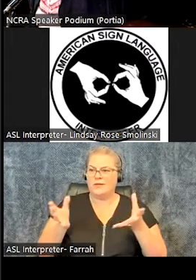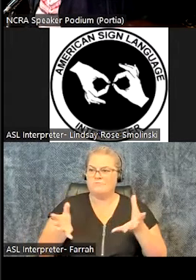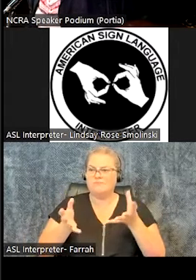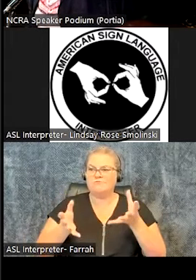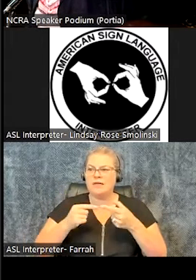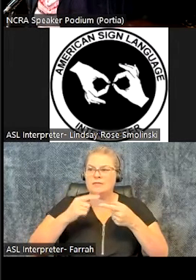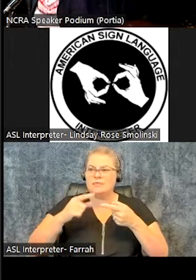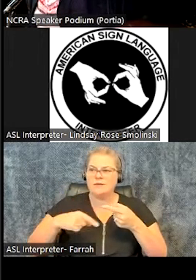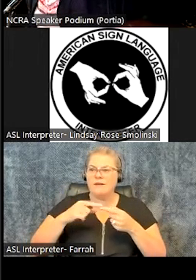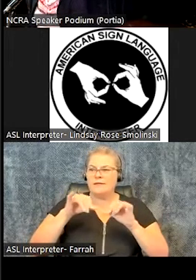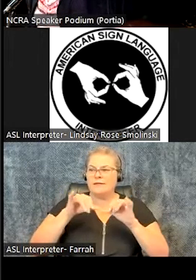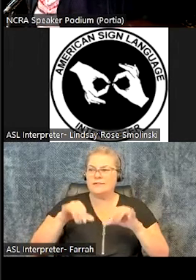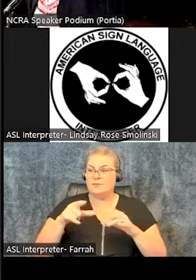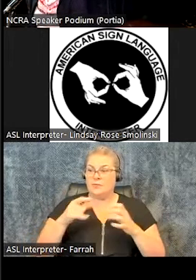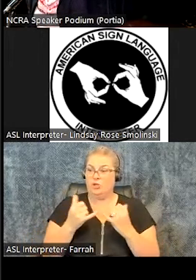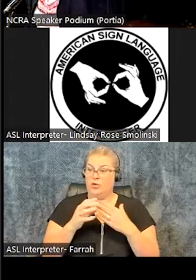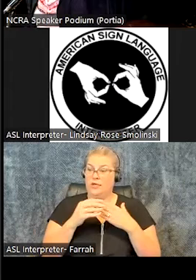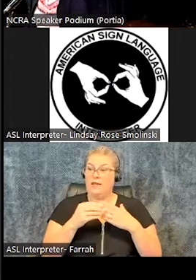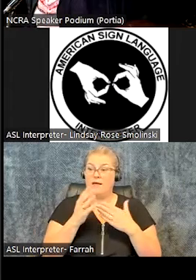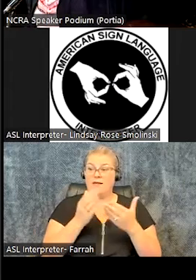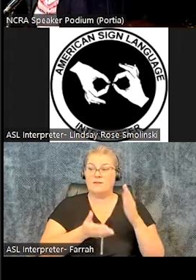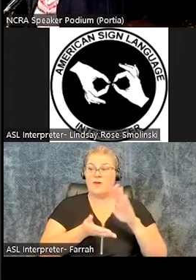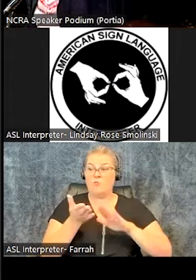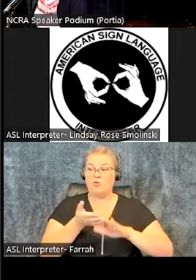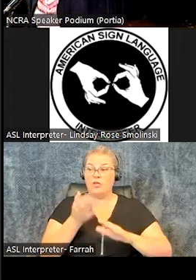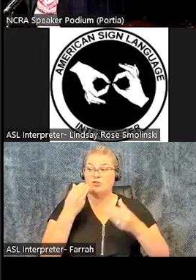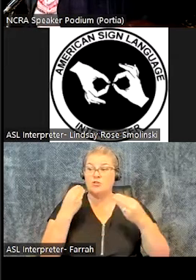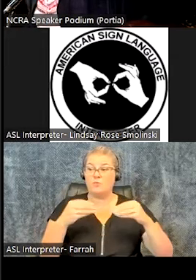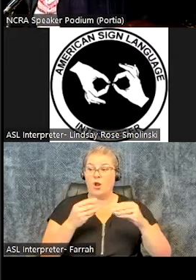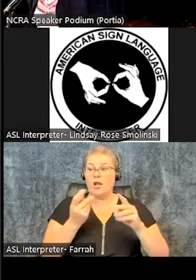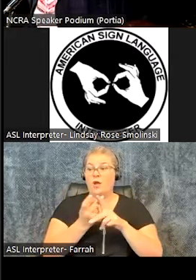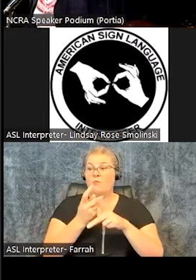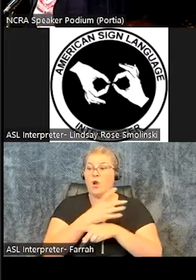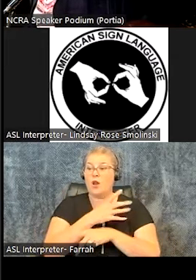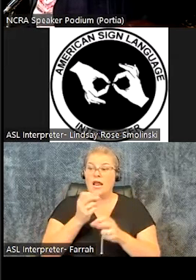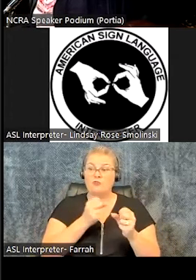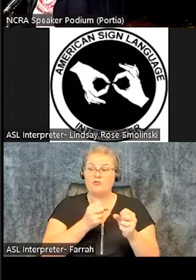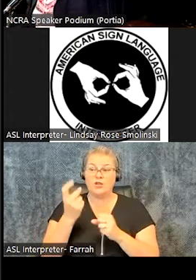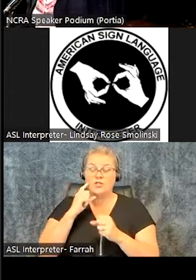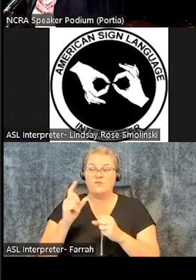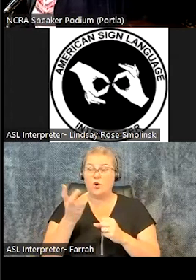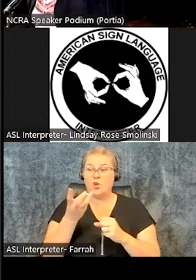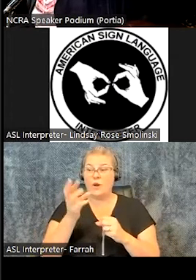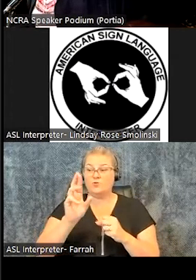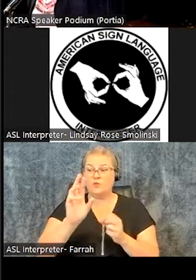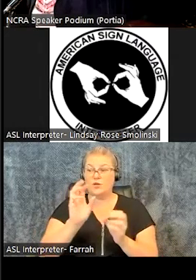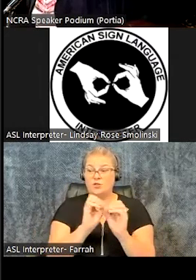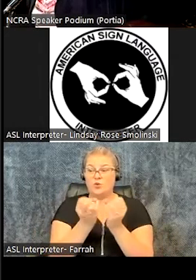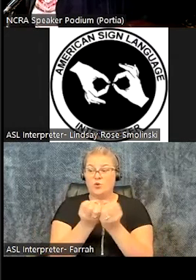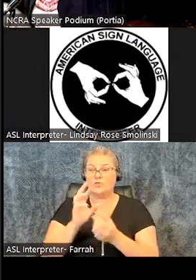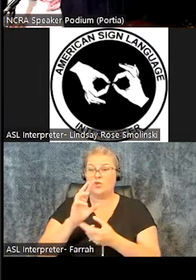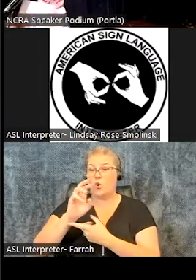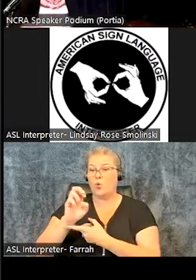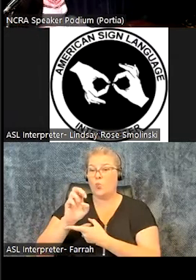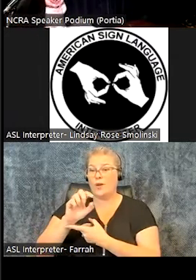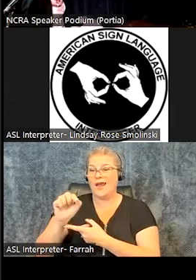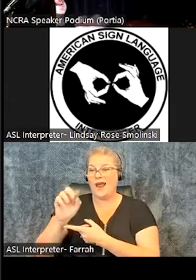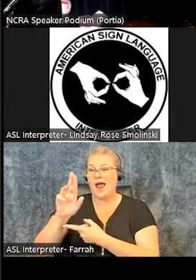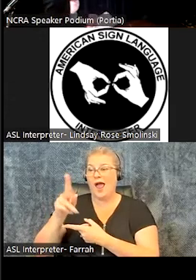the waste reduction organization Re-Up Refills in Oakland. So please welcome Matt.